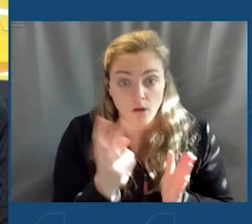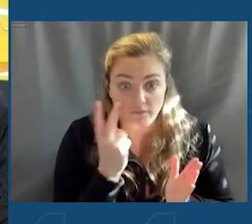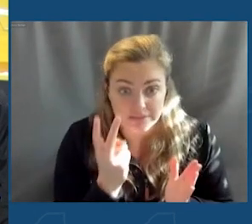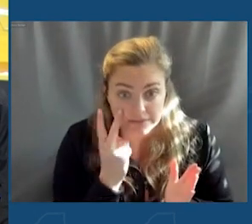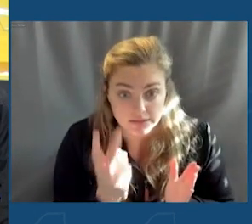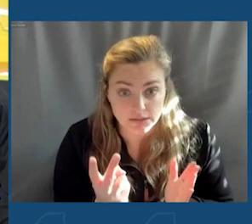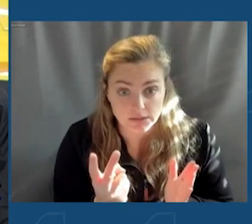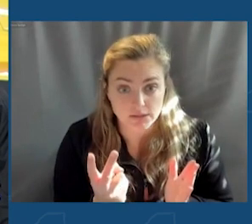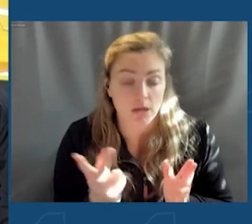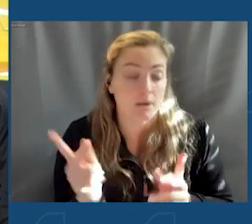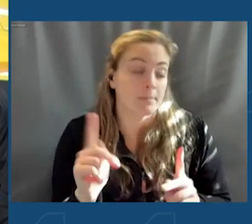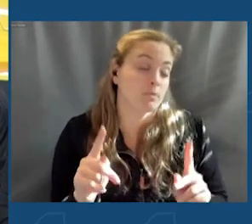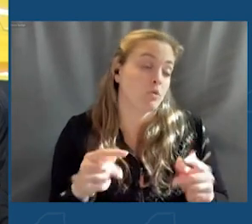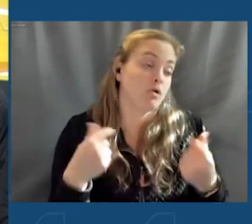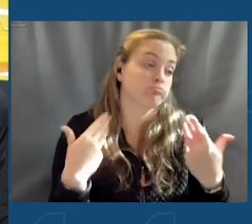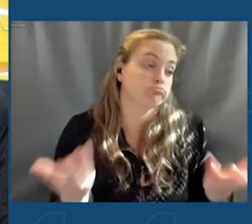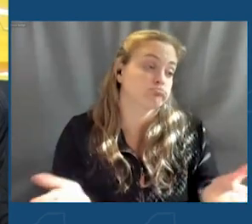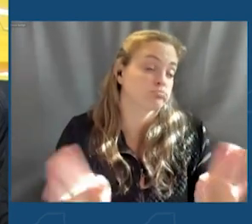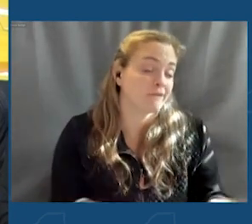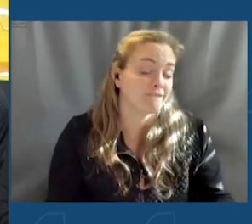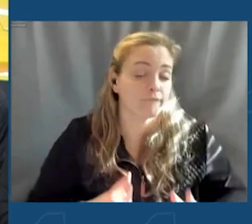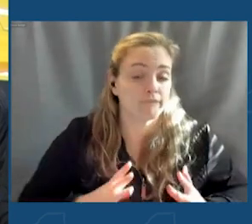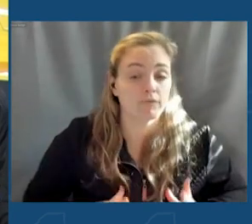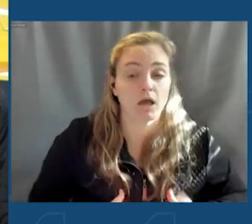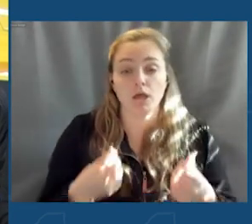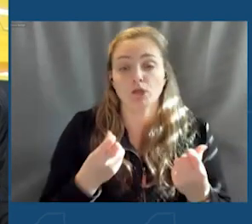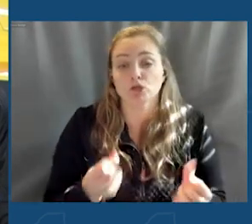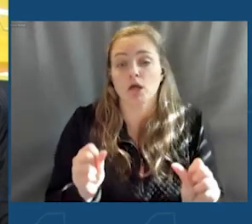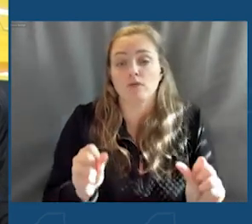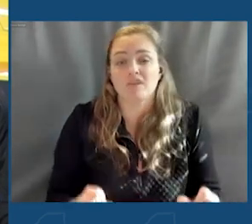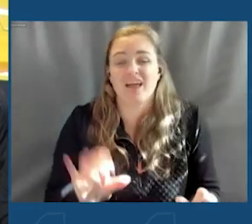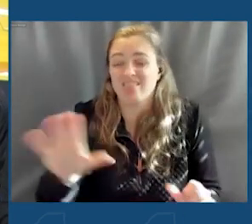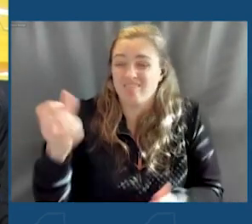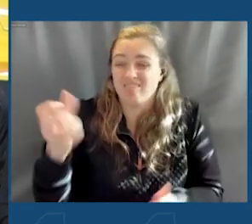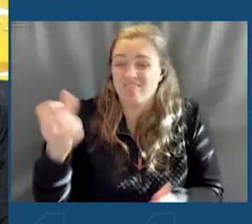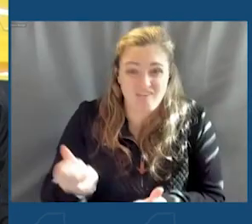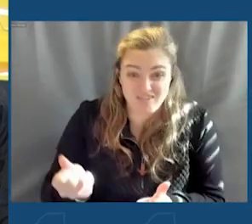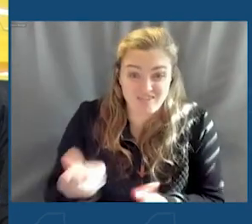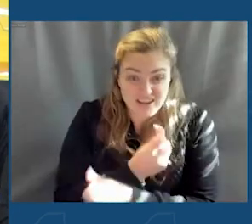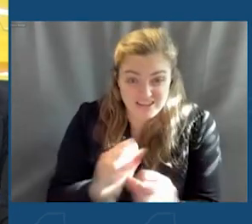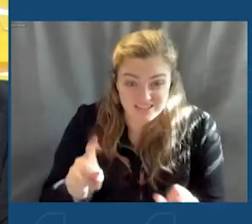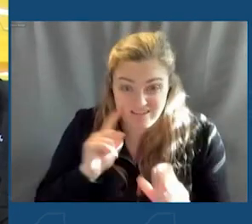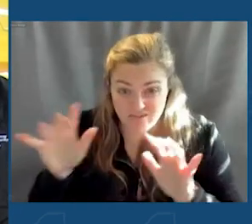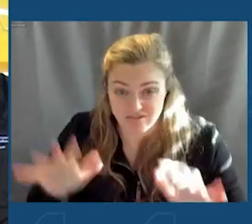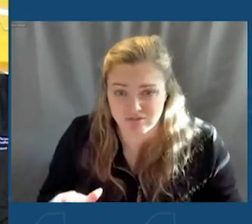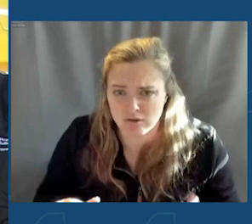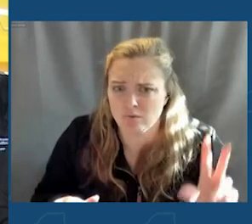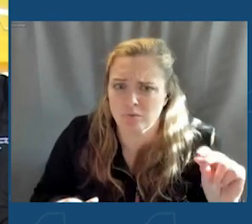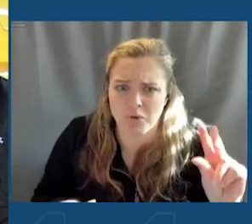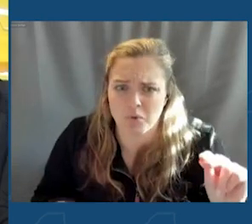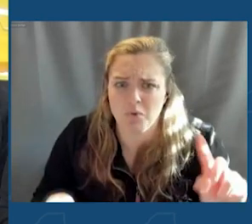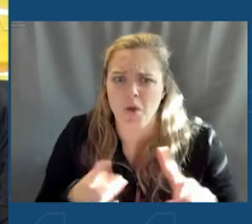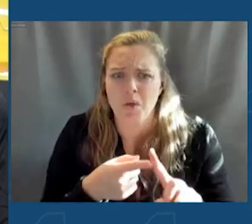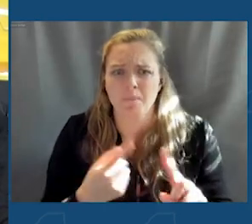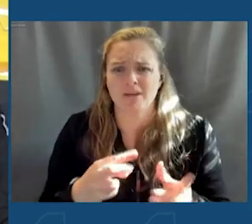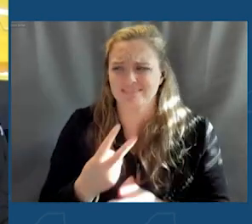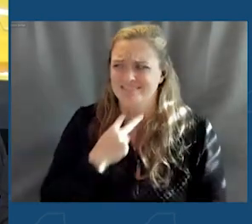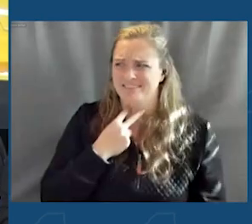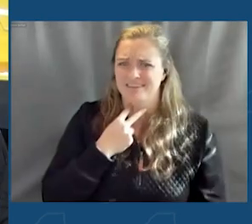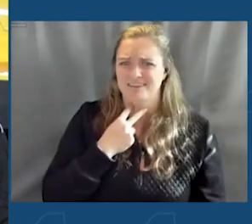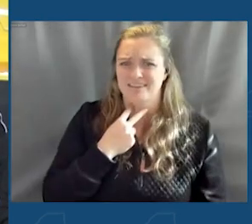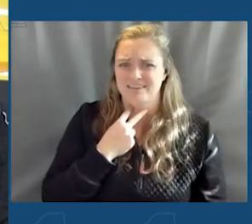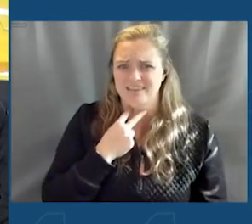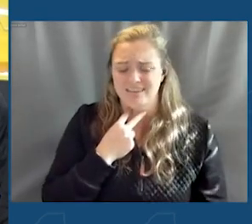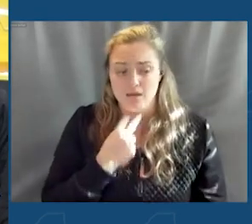in their vehicles that are not equipped to handle this type of snow. They get stuck. They stop our plows from plowing those roads.